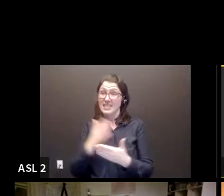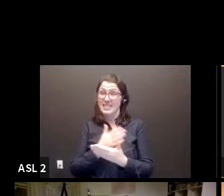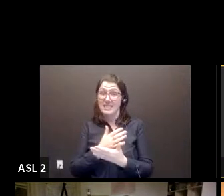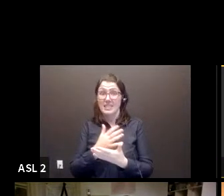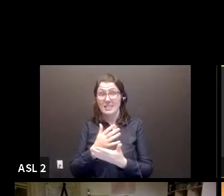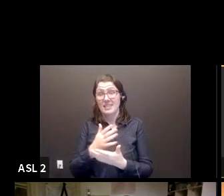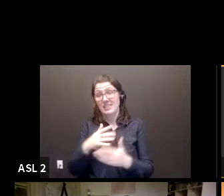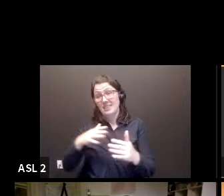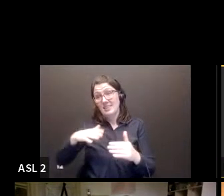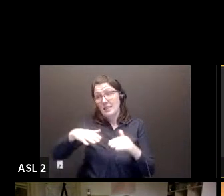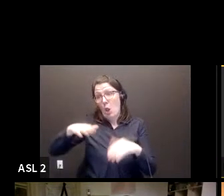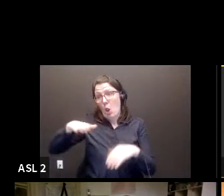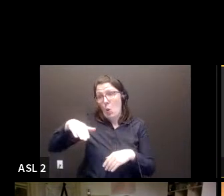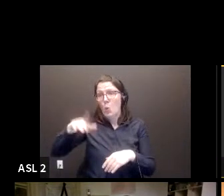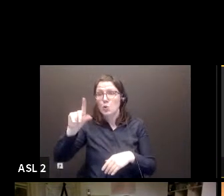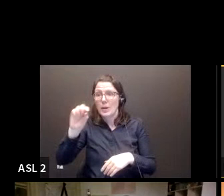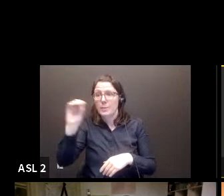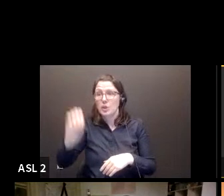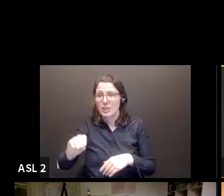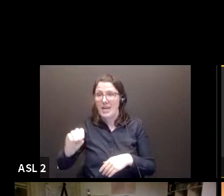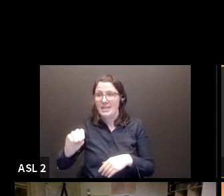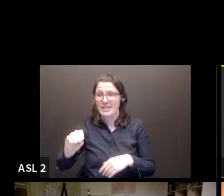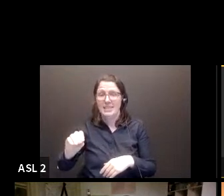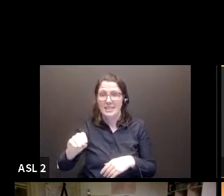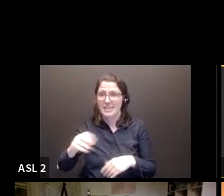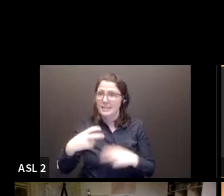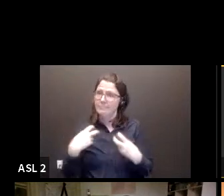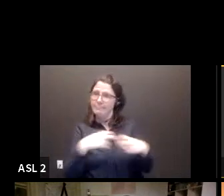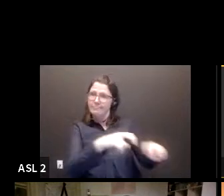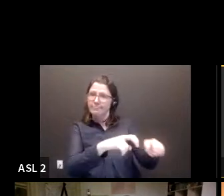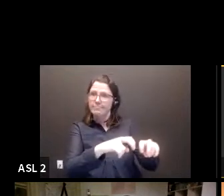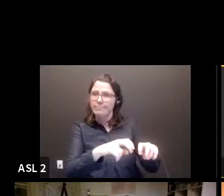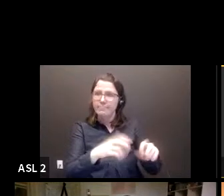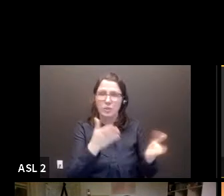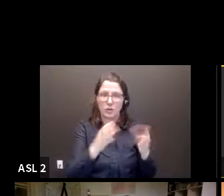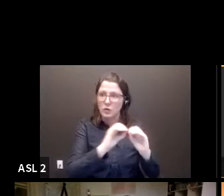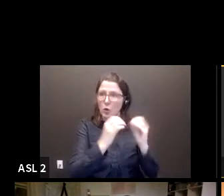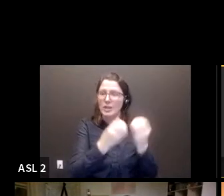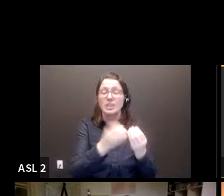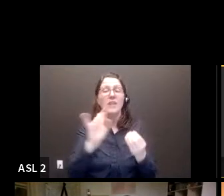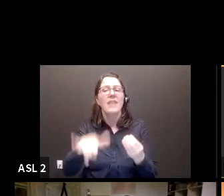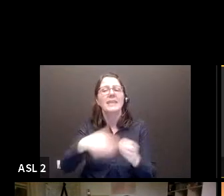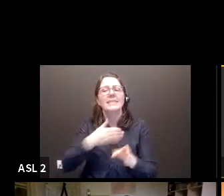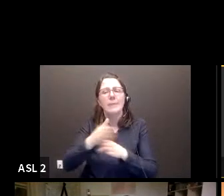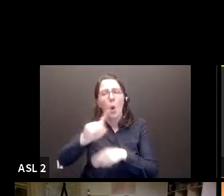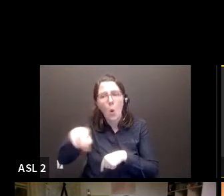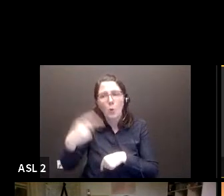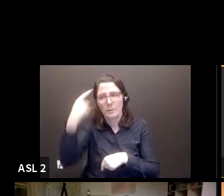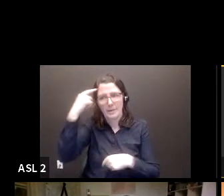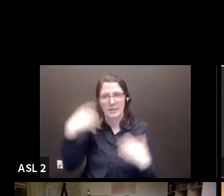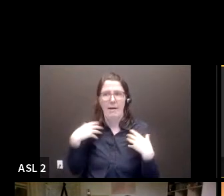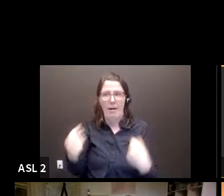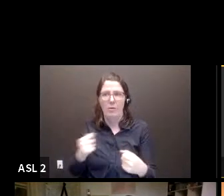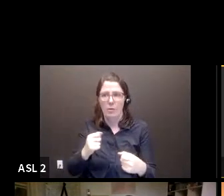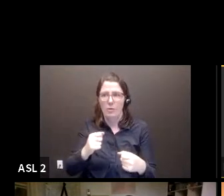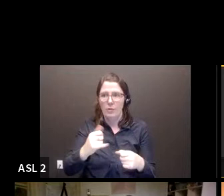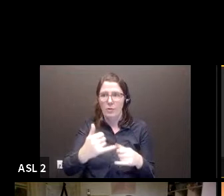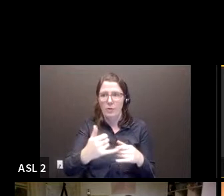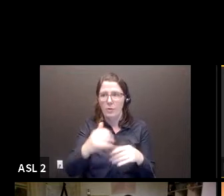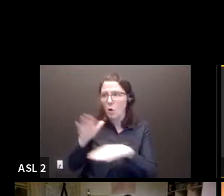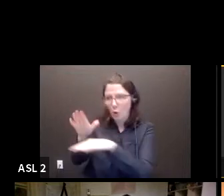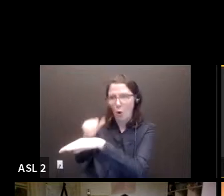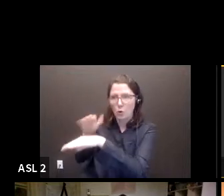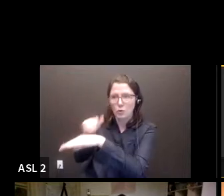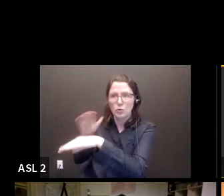those are just mental health calls those aren't total calls for demands for service i believe council bernard you may not be aware but i've just been